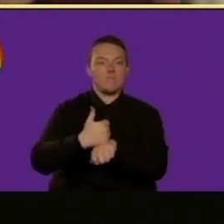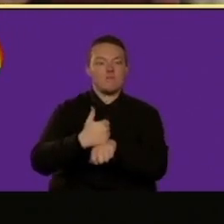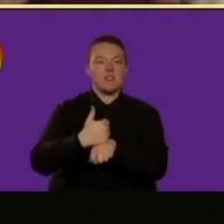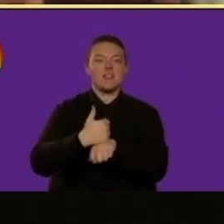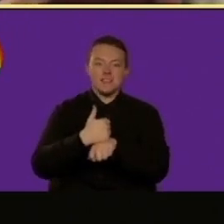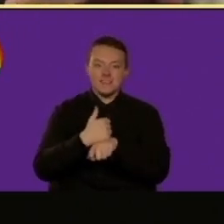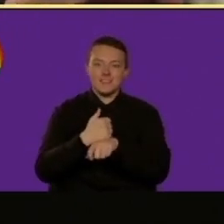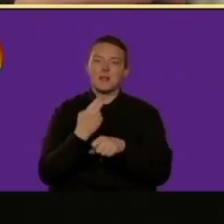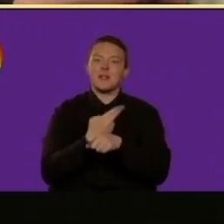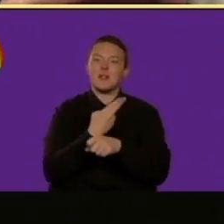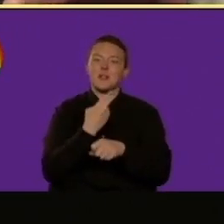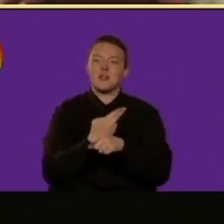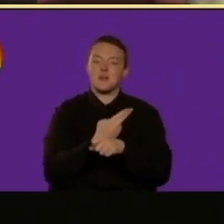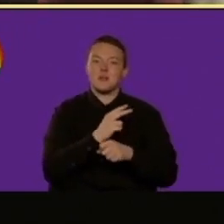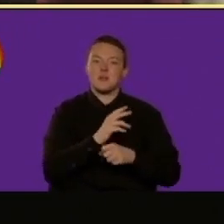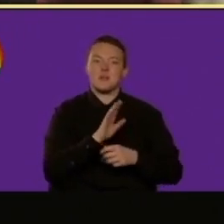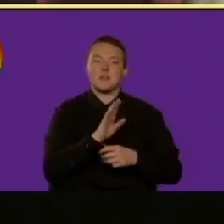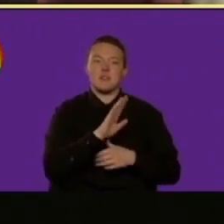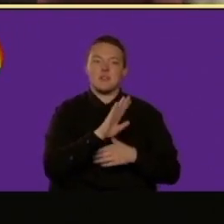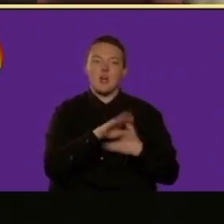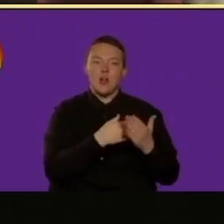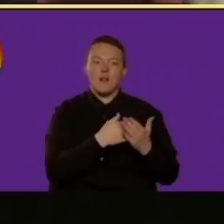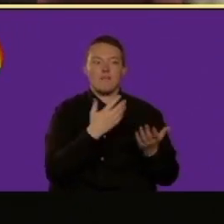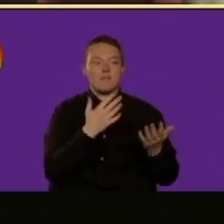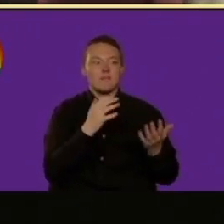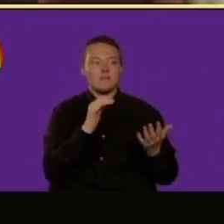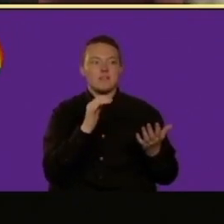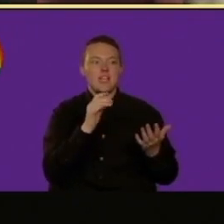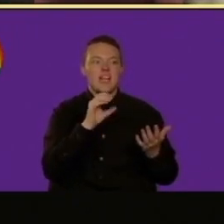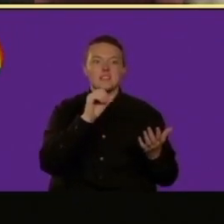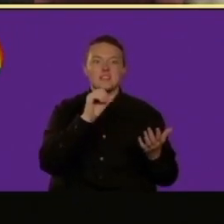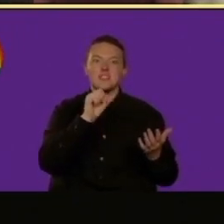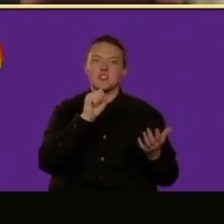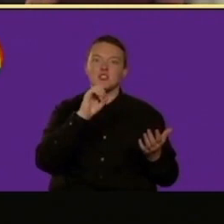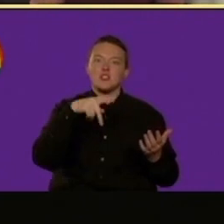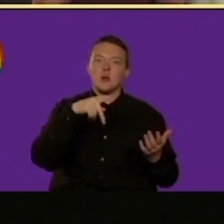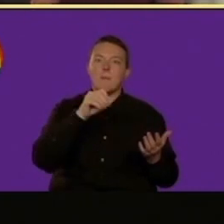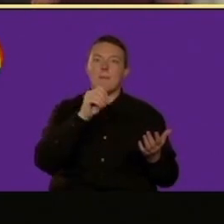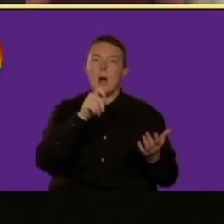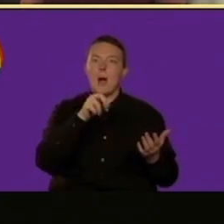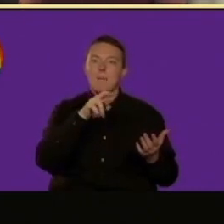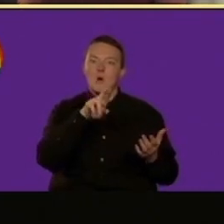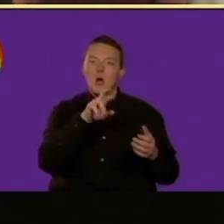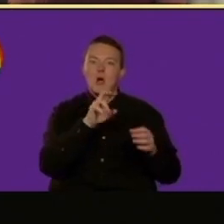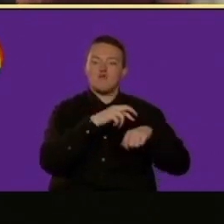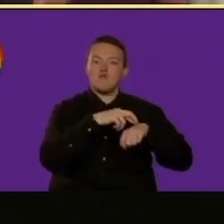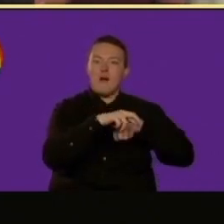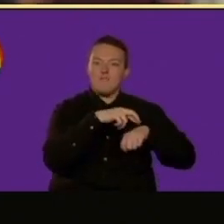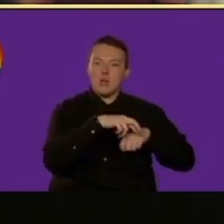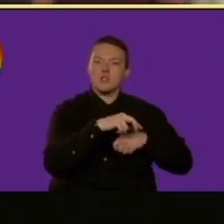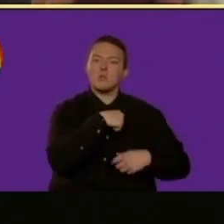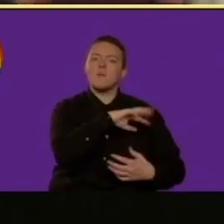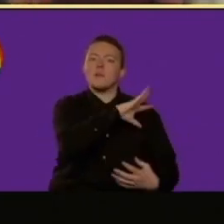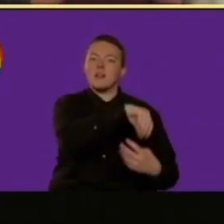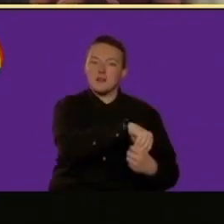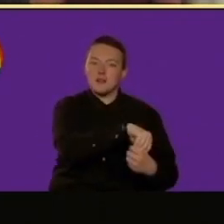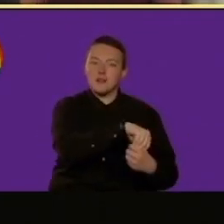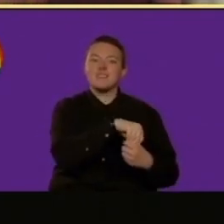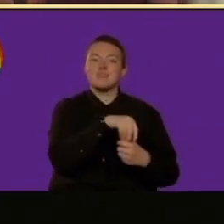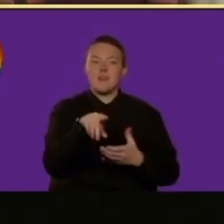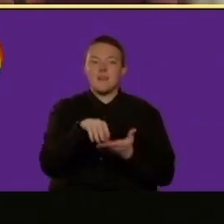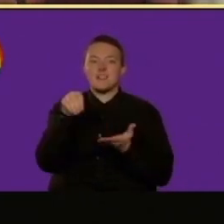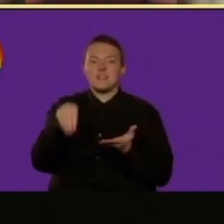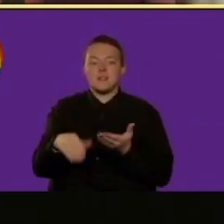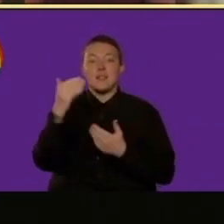designed a Scratch project using the same script of the soap opera that they rehearsed in the classroom. Then